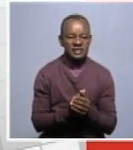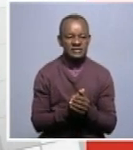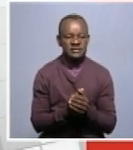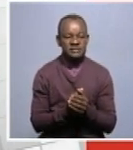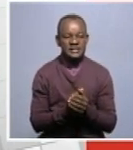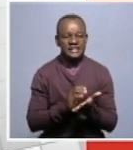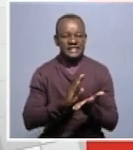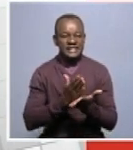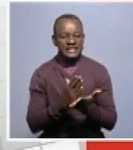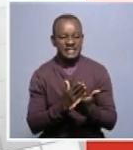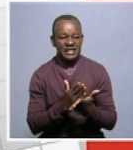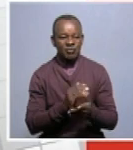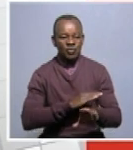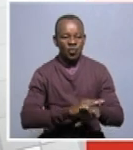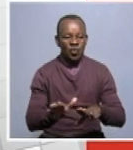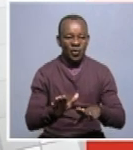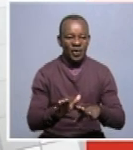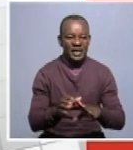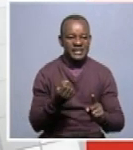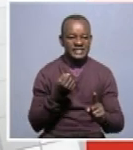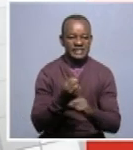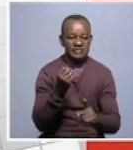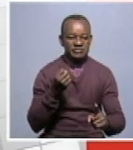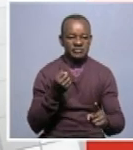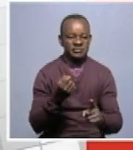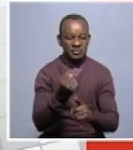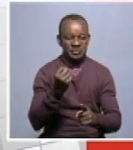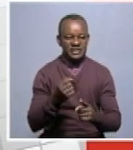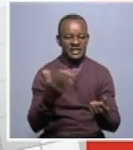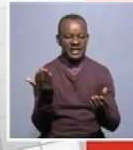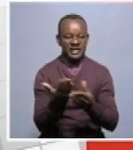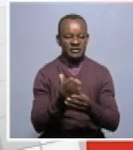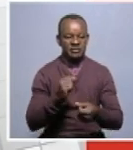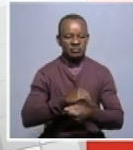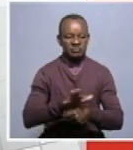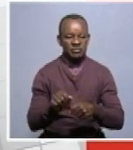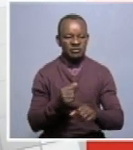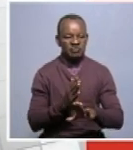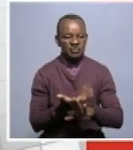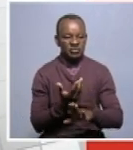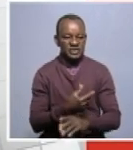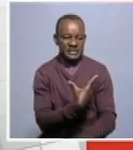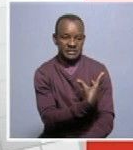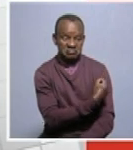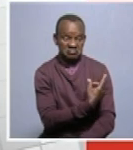the vaccines or therapeutics for the virus. Mm-hmm. So that